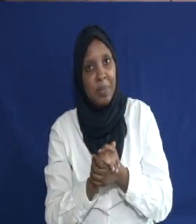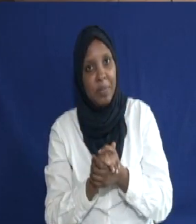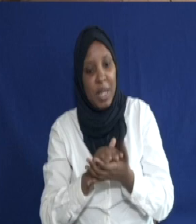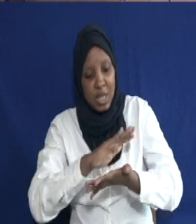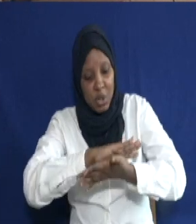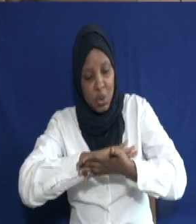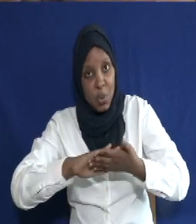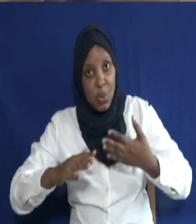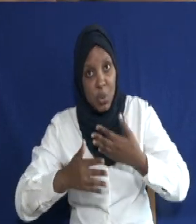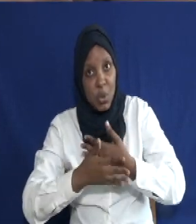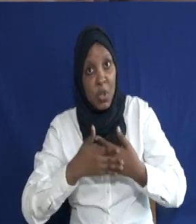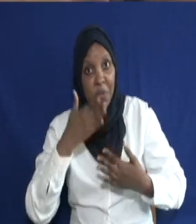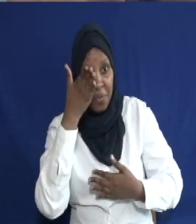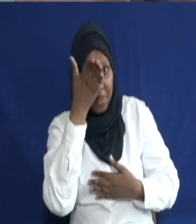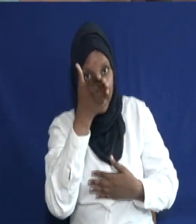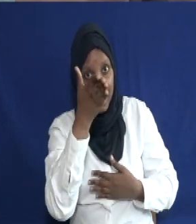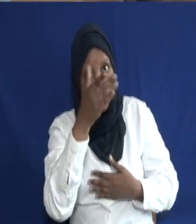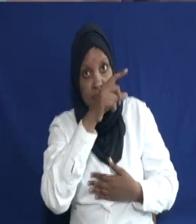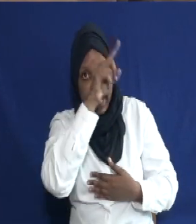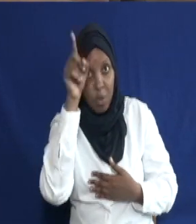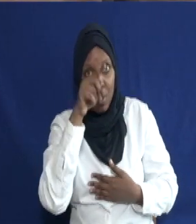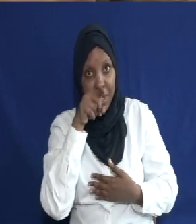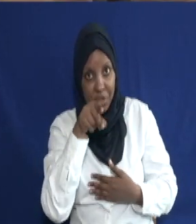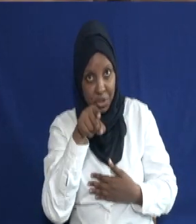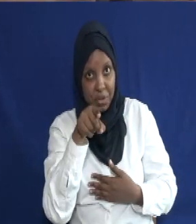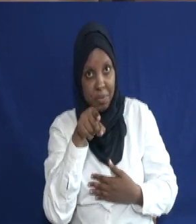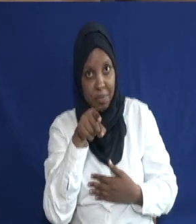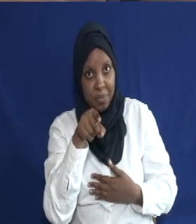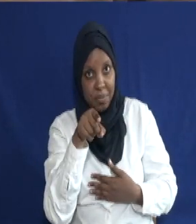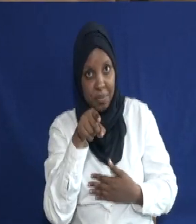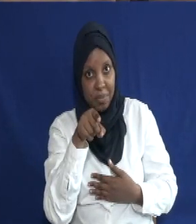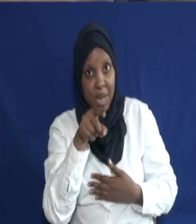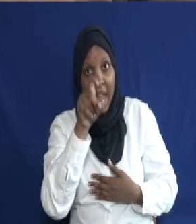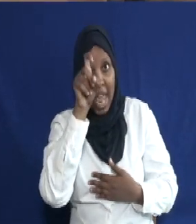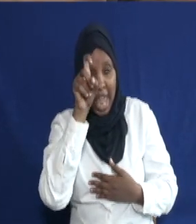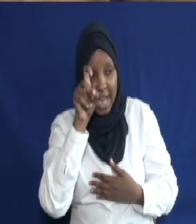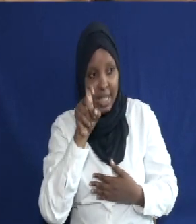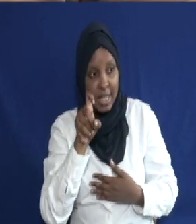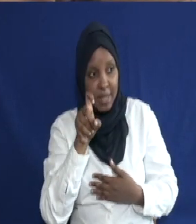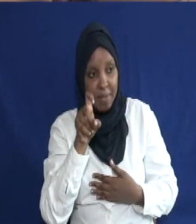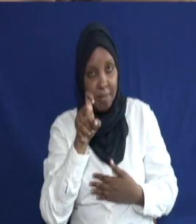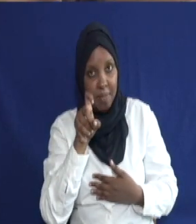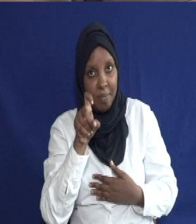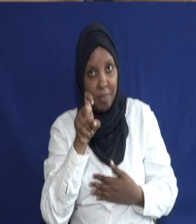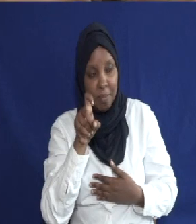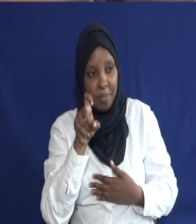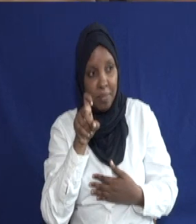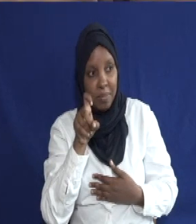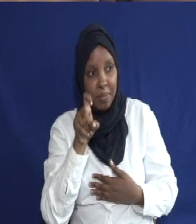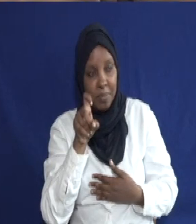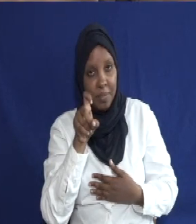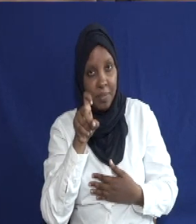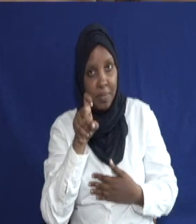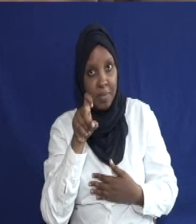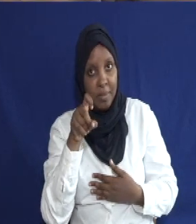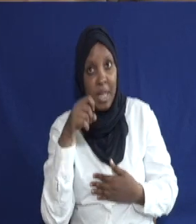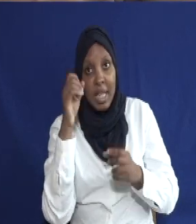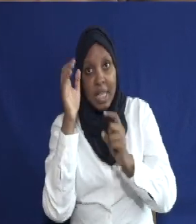To solve this equation, 64, which is equal to x cubed, we